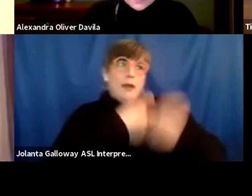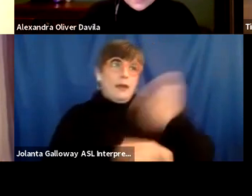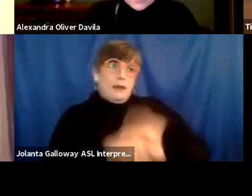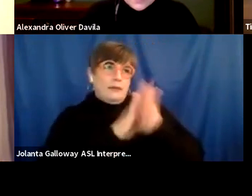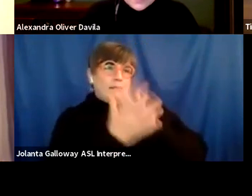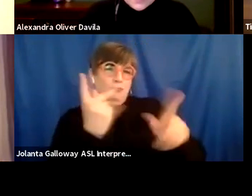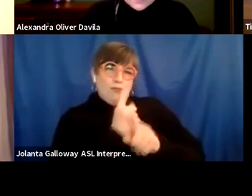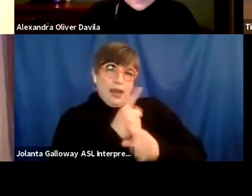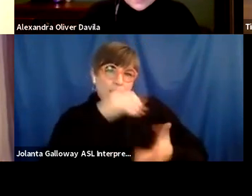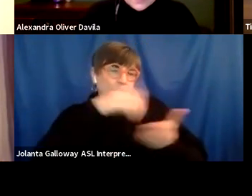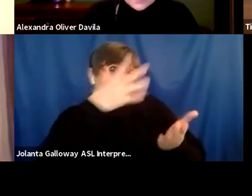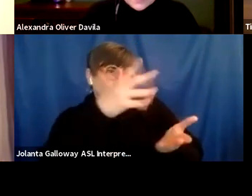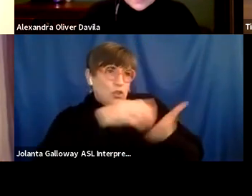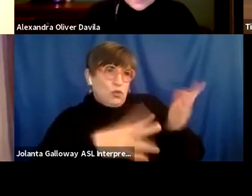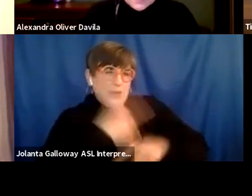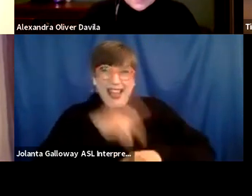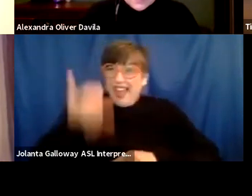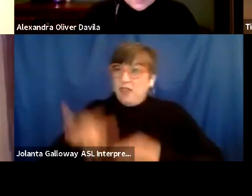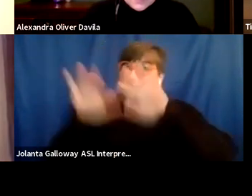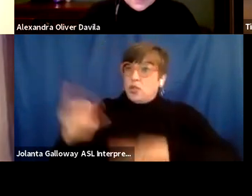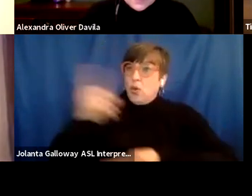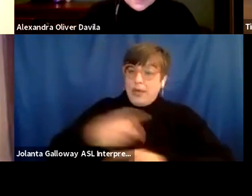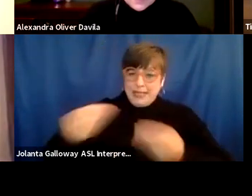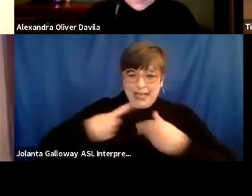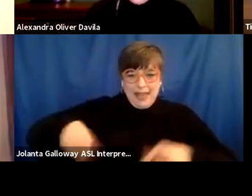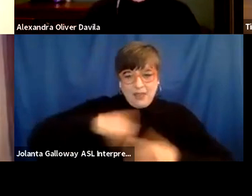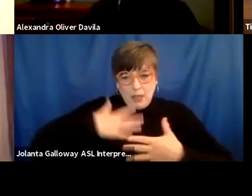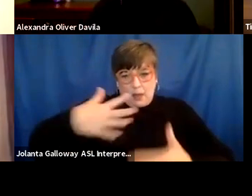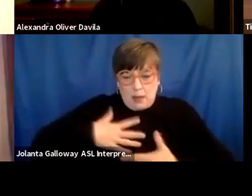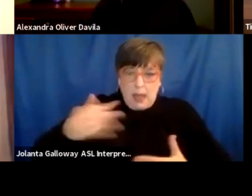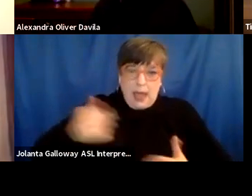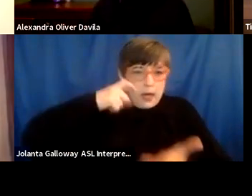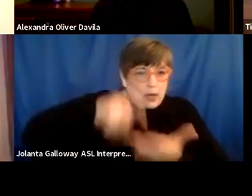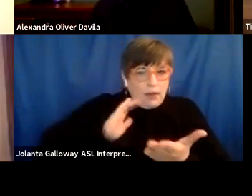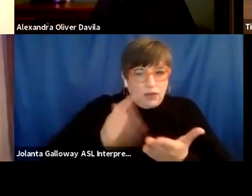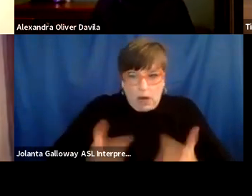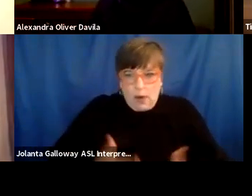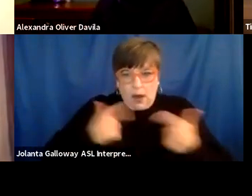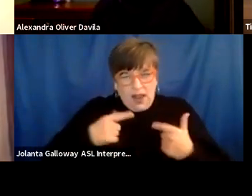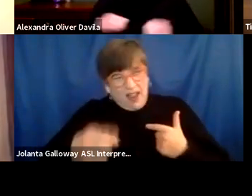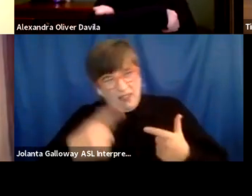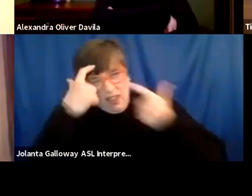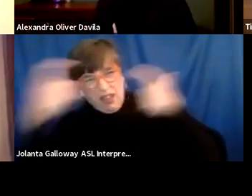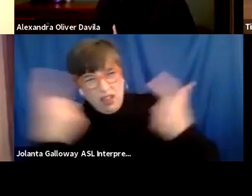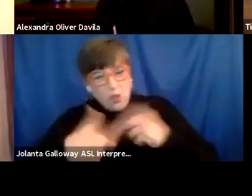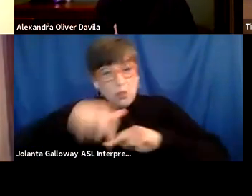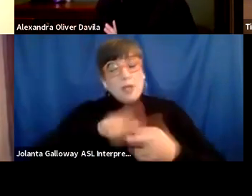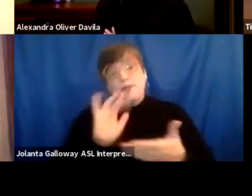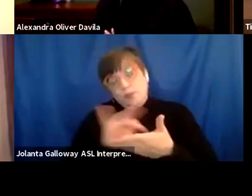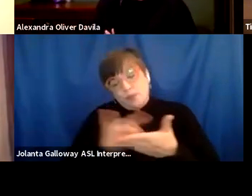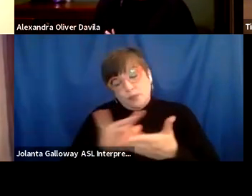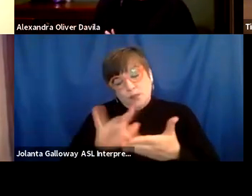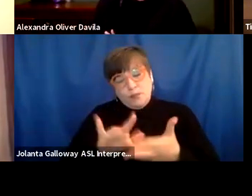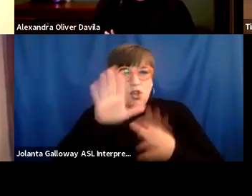snow days grant us the time to finally breathe and acknowledge our state of being. To those of you who see schools like BLA do this and you're just sitting there on your phones, your silence